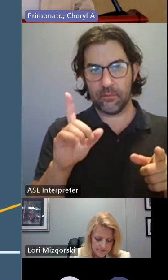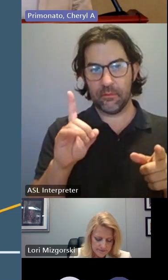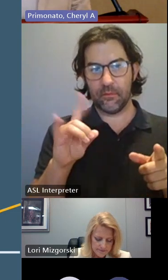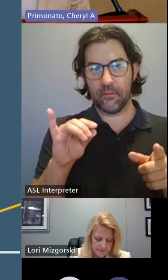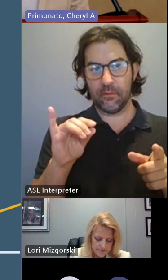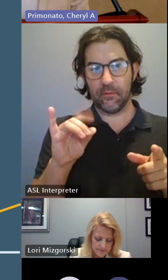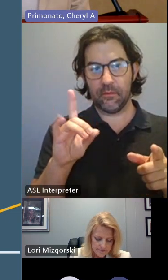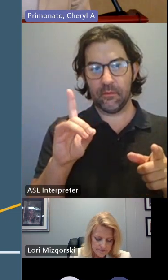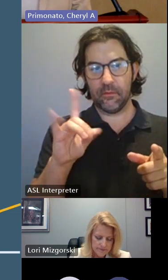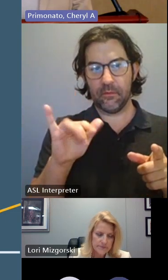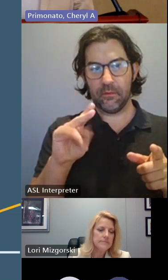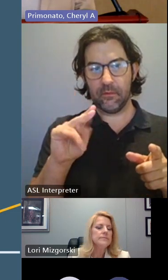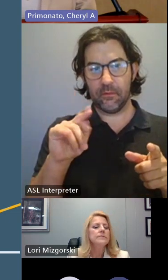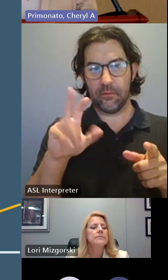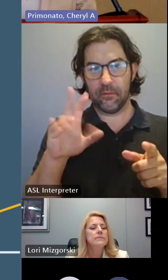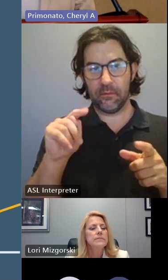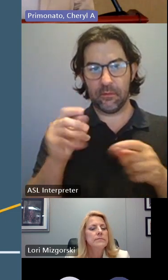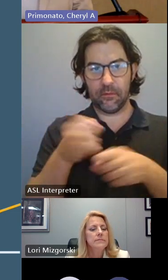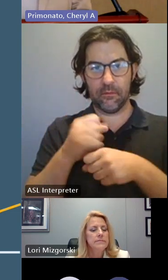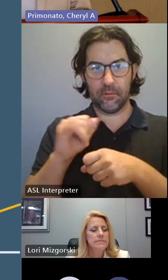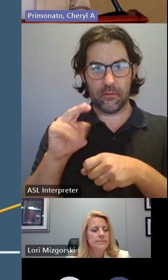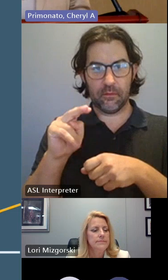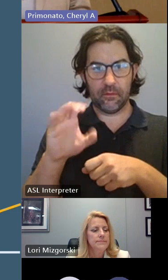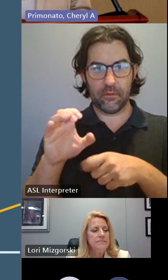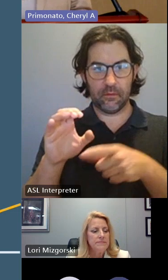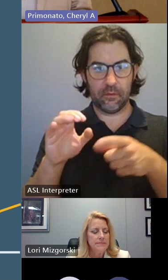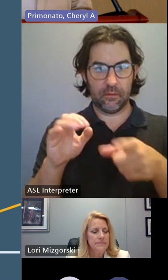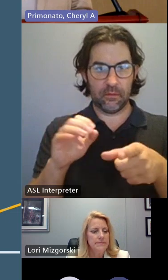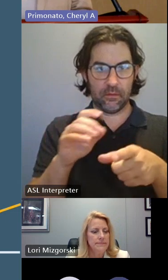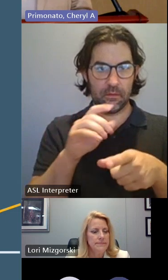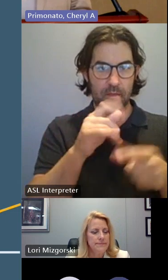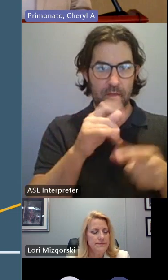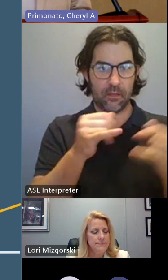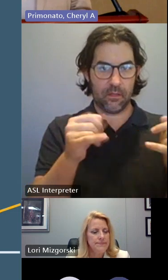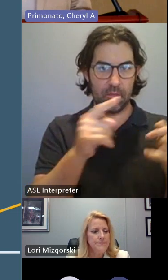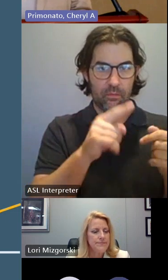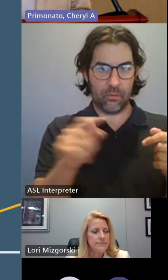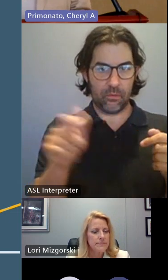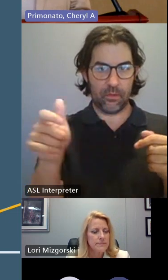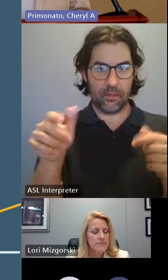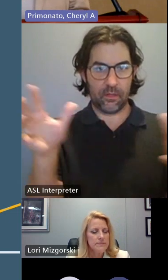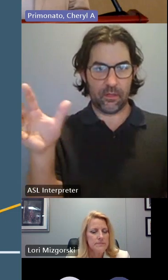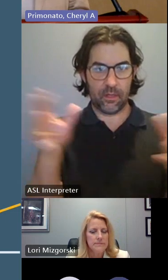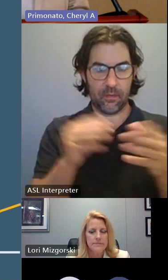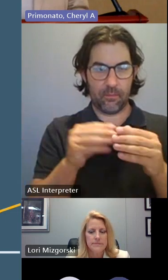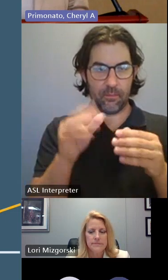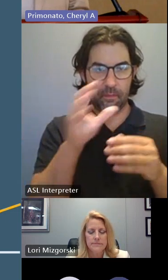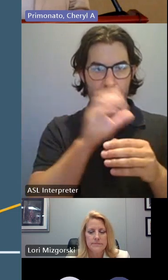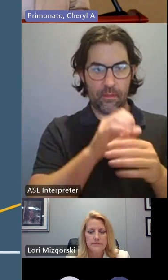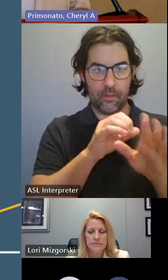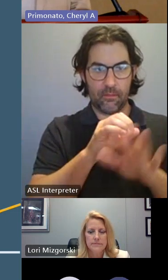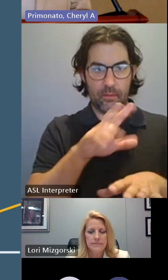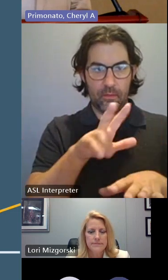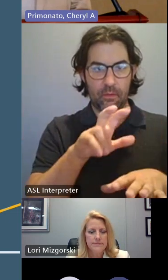Manufacturing, Inc. Recommendation is to award lines 1 through 10 in the estimated total of